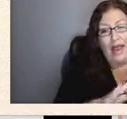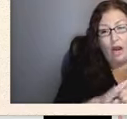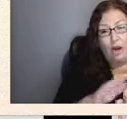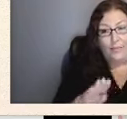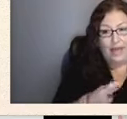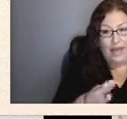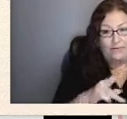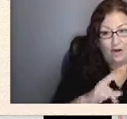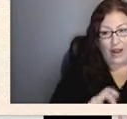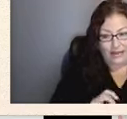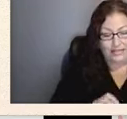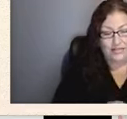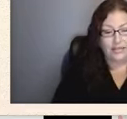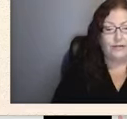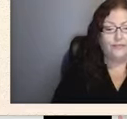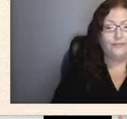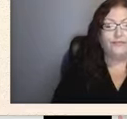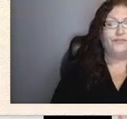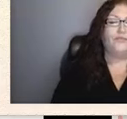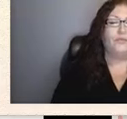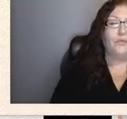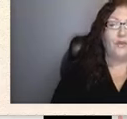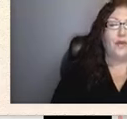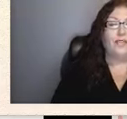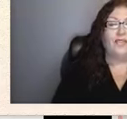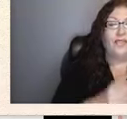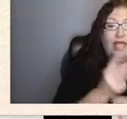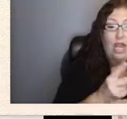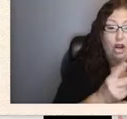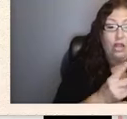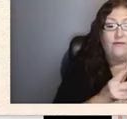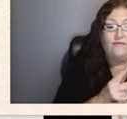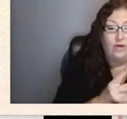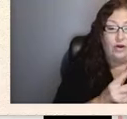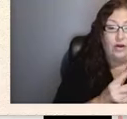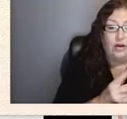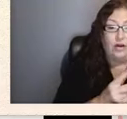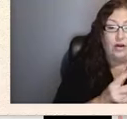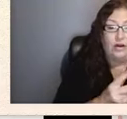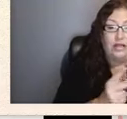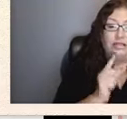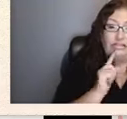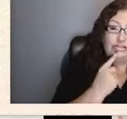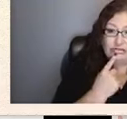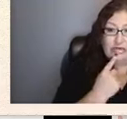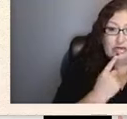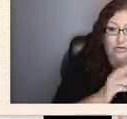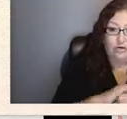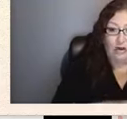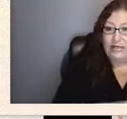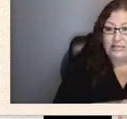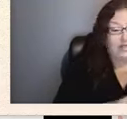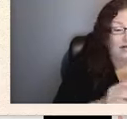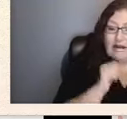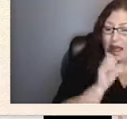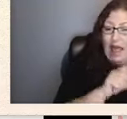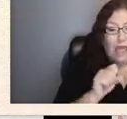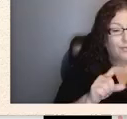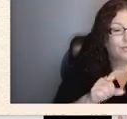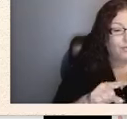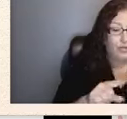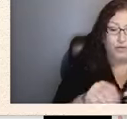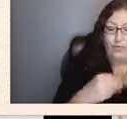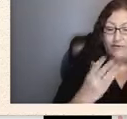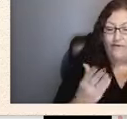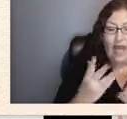analyst. The caregiver could be in extreme duress and no longer able to provide care